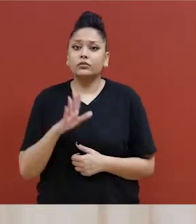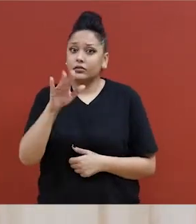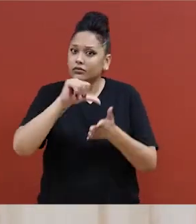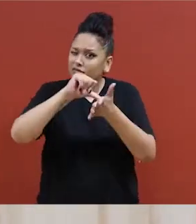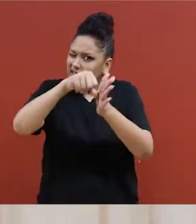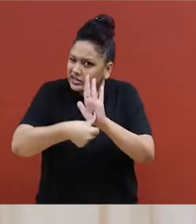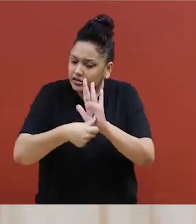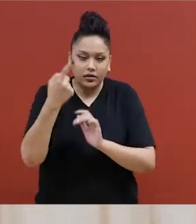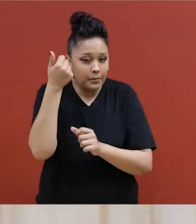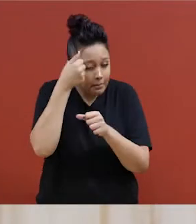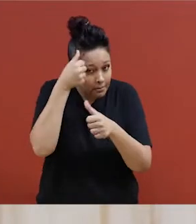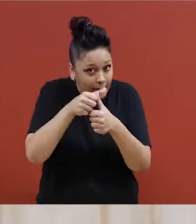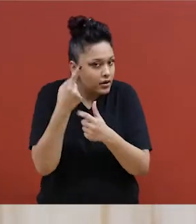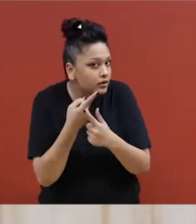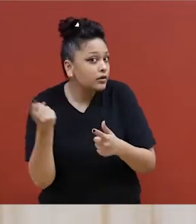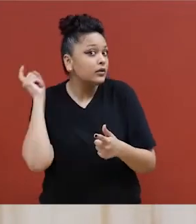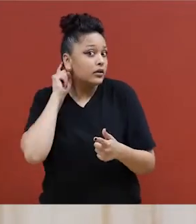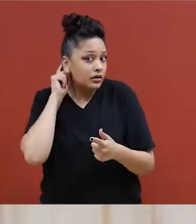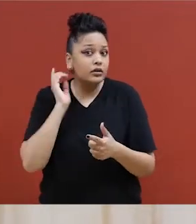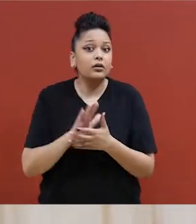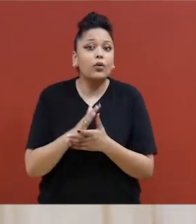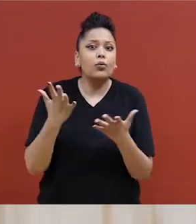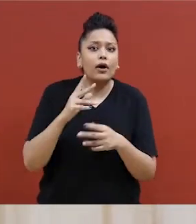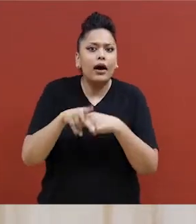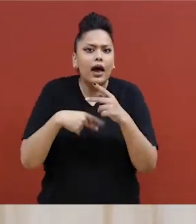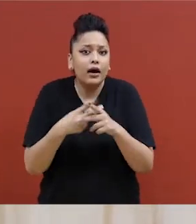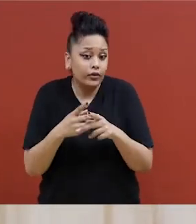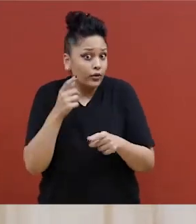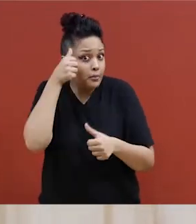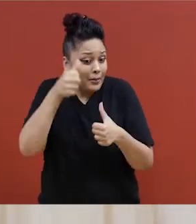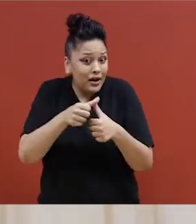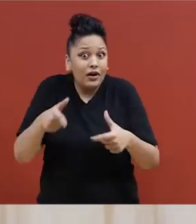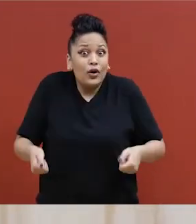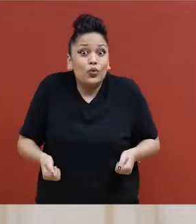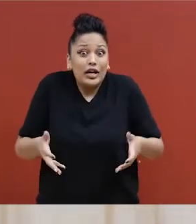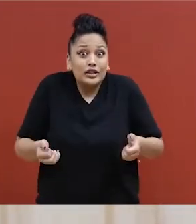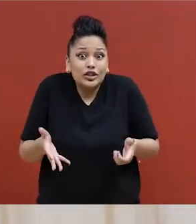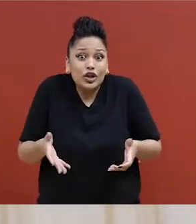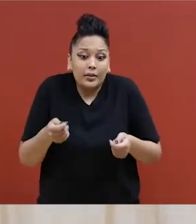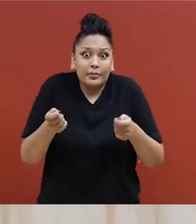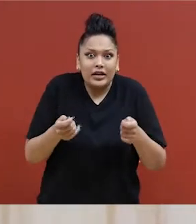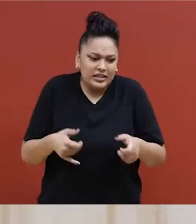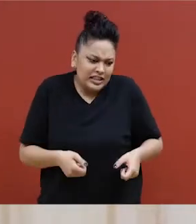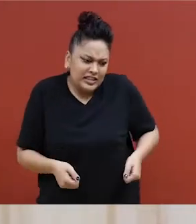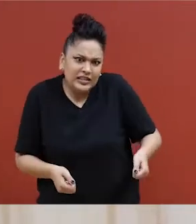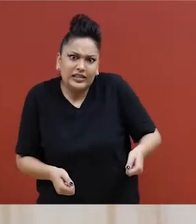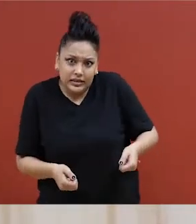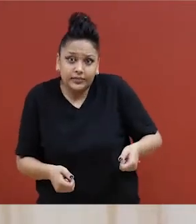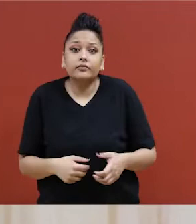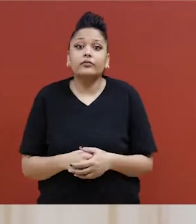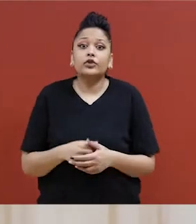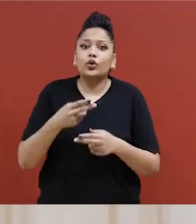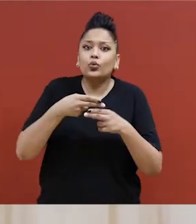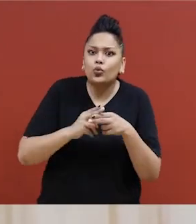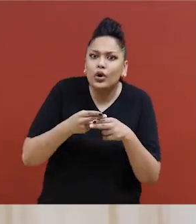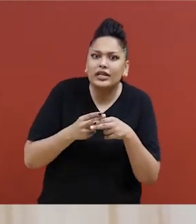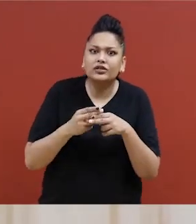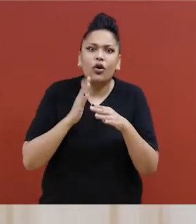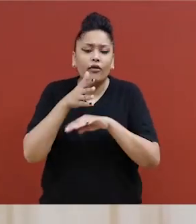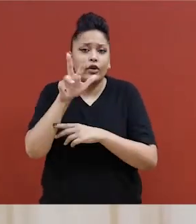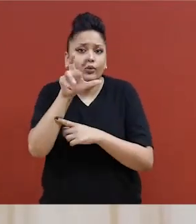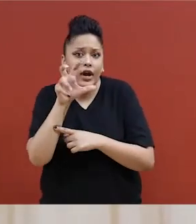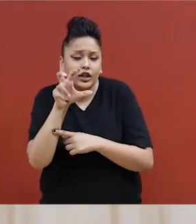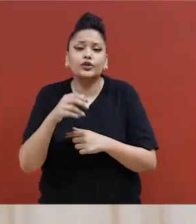be keeping in mind. What kind of wheelchair do you use? If you use a power chair, well, it weighs probably over